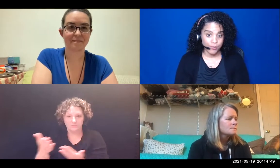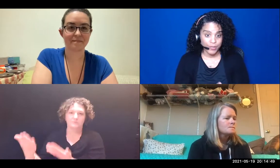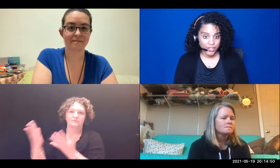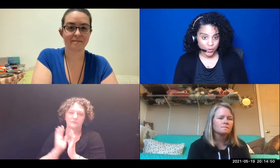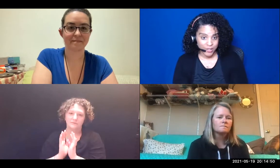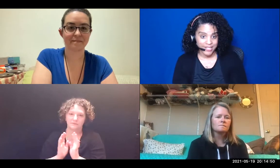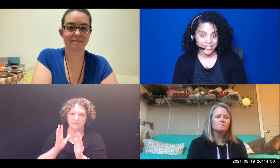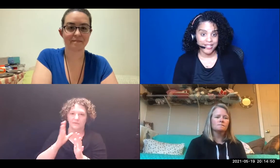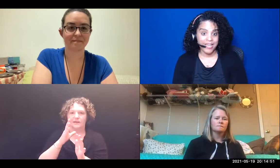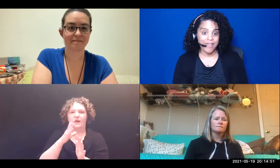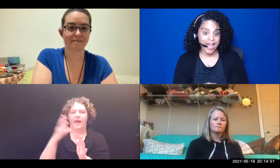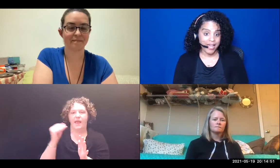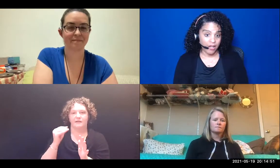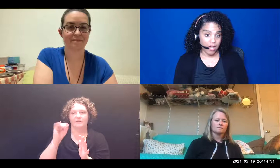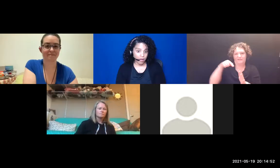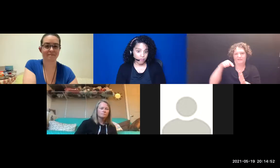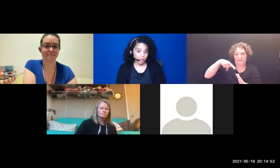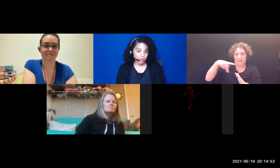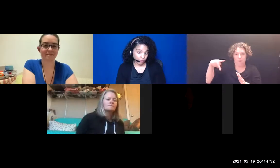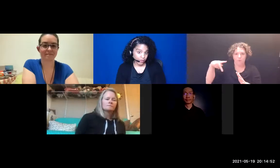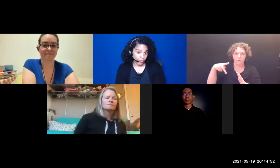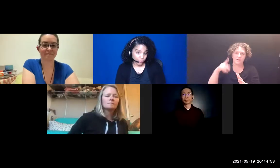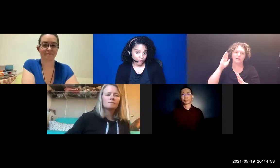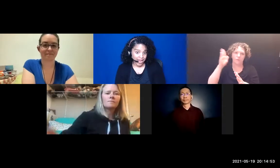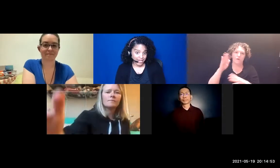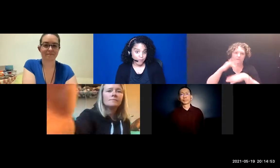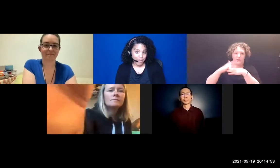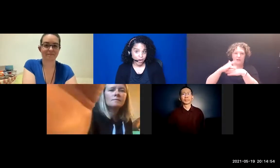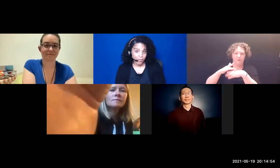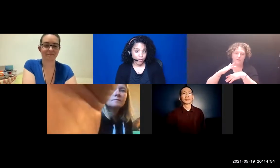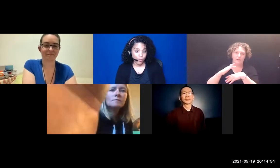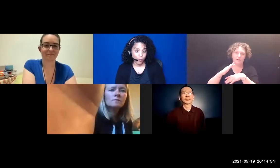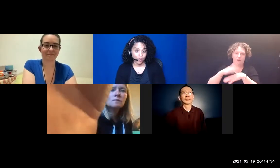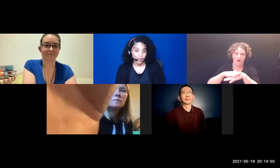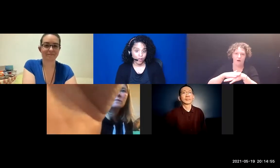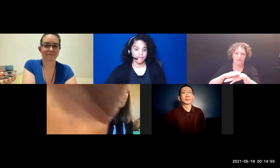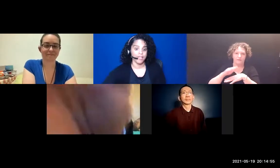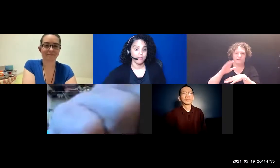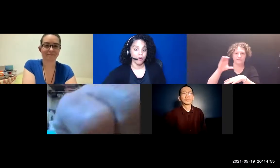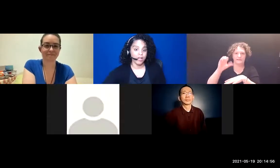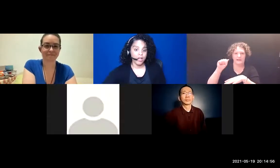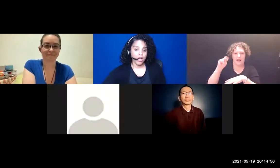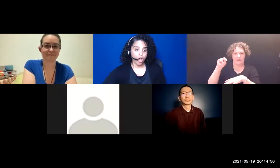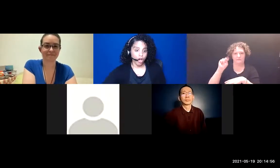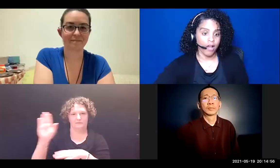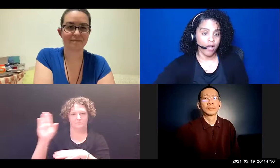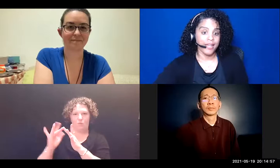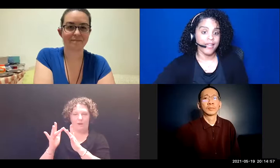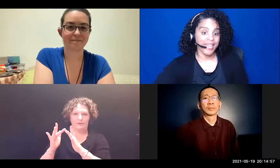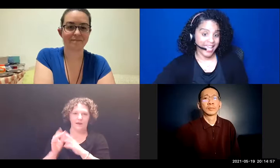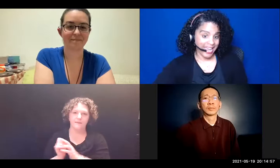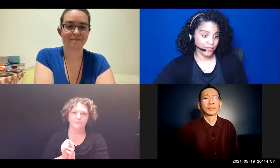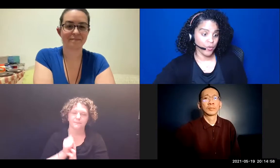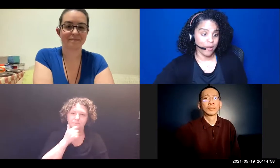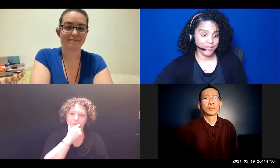videos, the resources that we will provide, and the PowerPoint will be available on